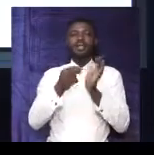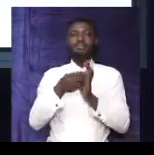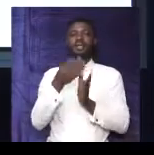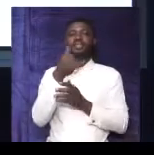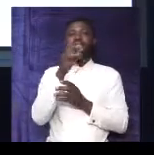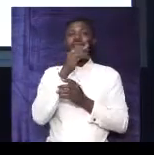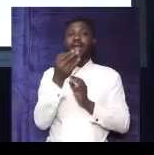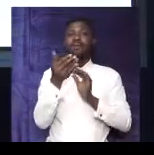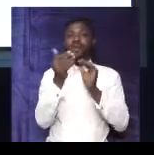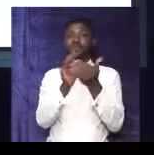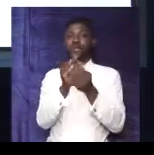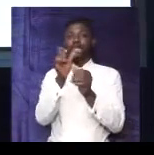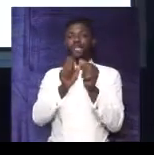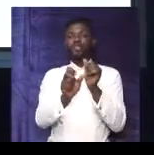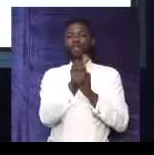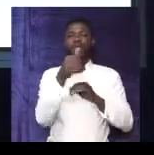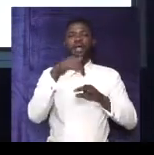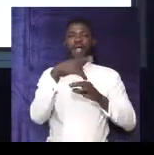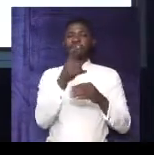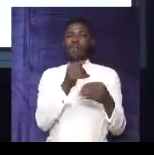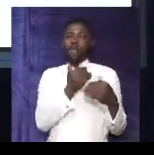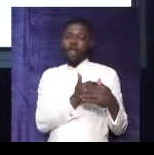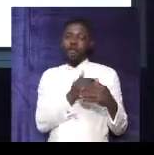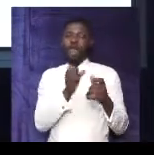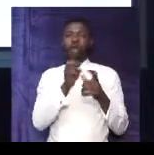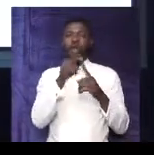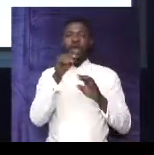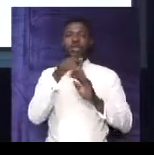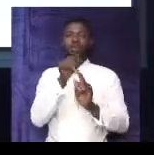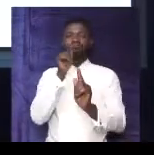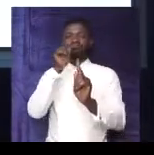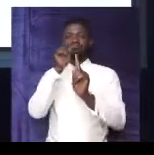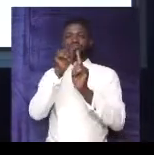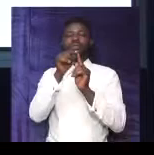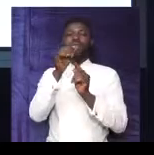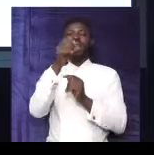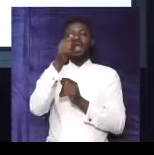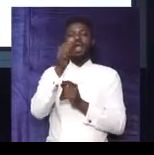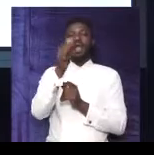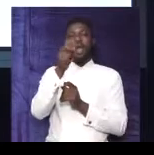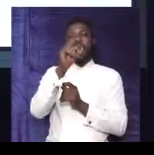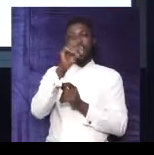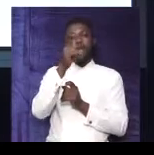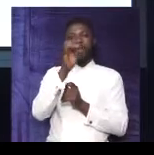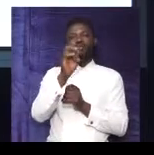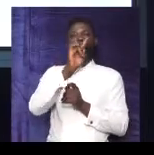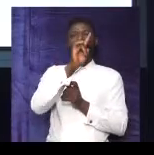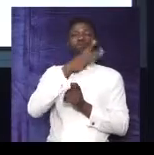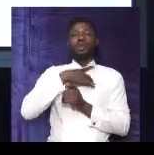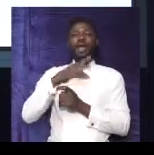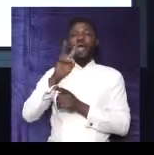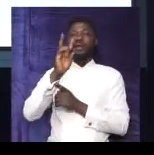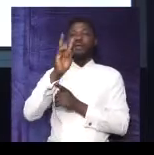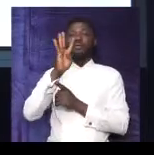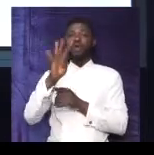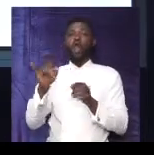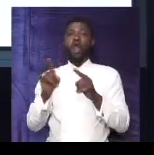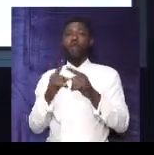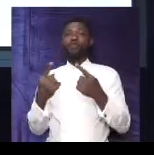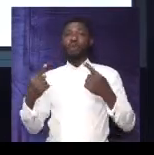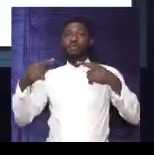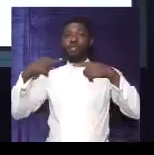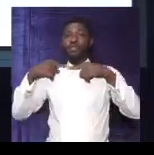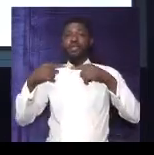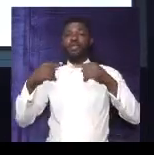and that means that they are facing each other at the corner or at the junction. Angles 2 and 4 are also